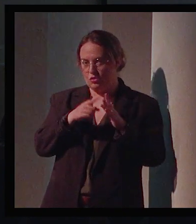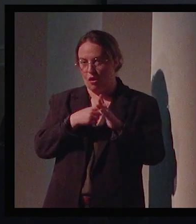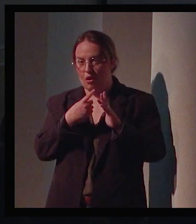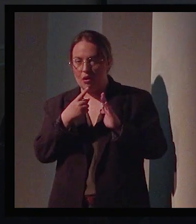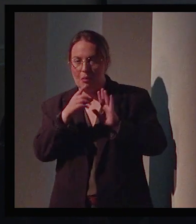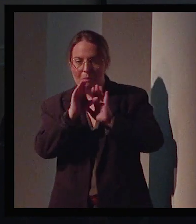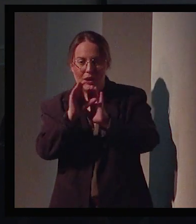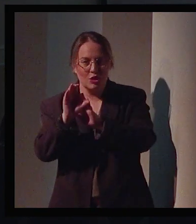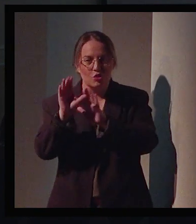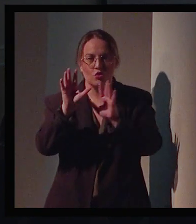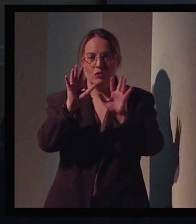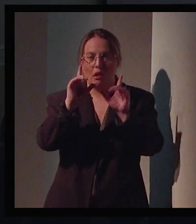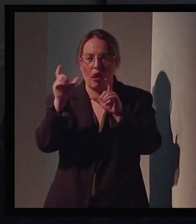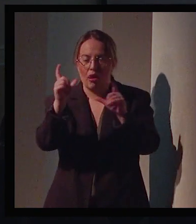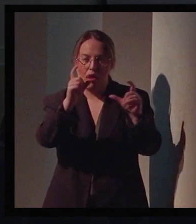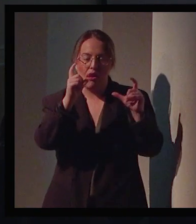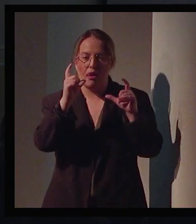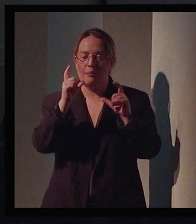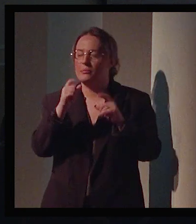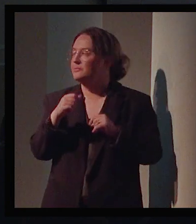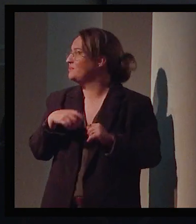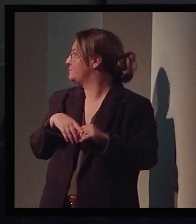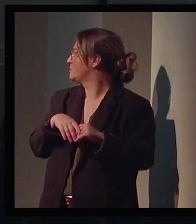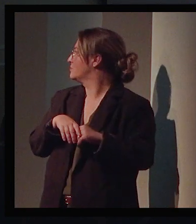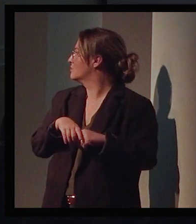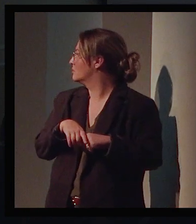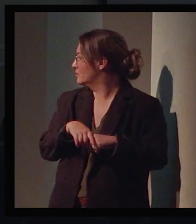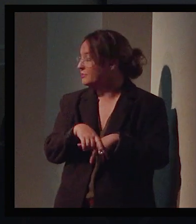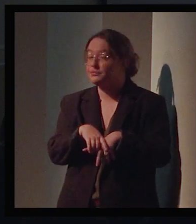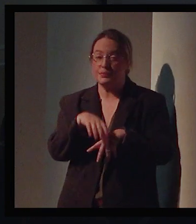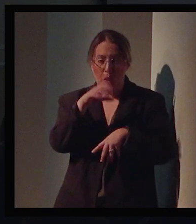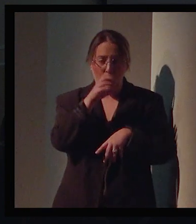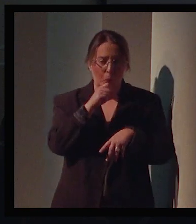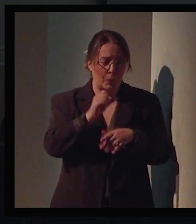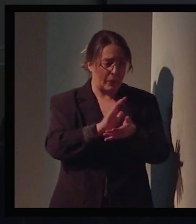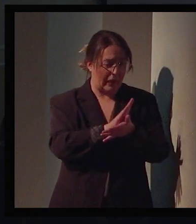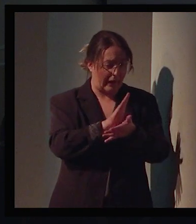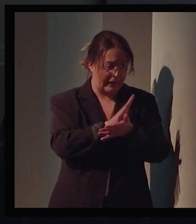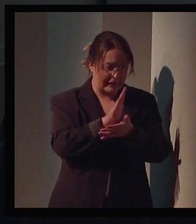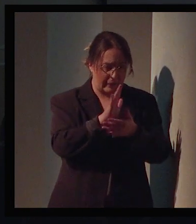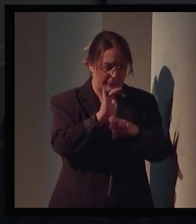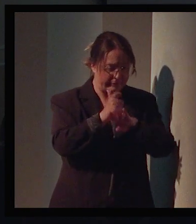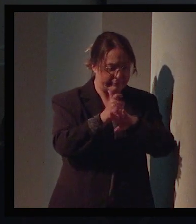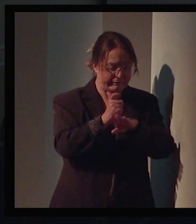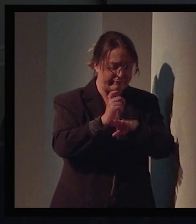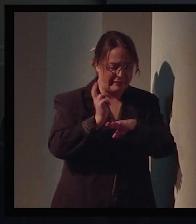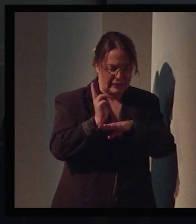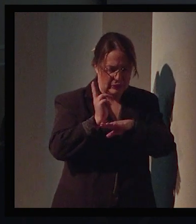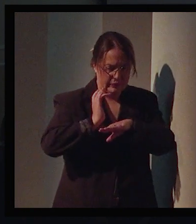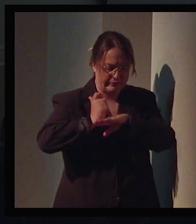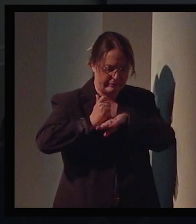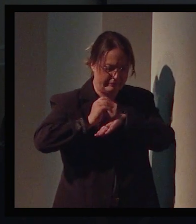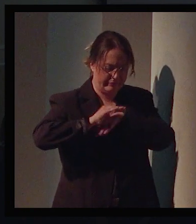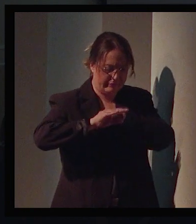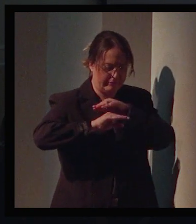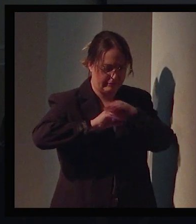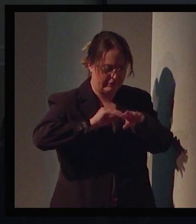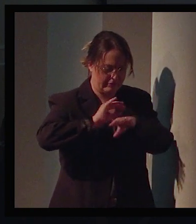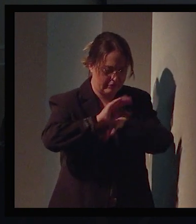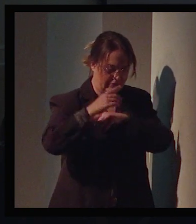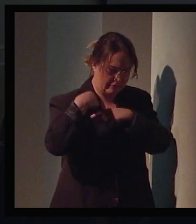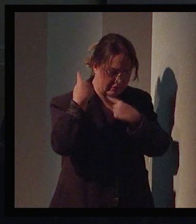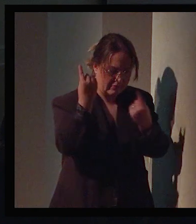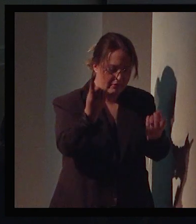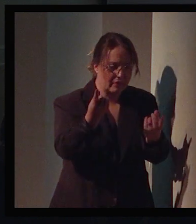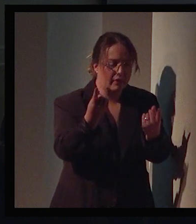expressed. Because in addition to ignoring the old academic subject hierarchies, many artists also began experimenting with